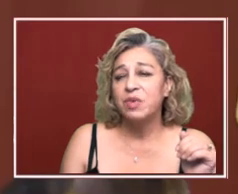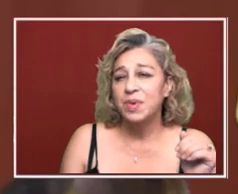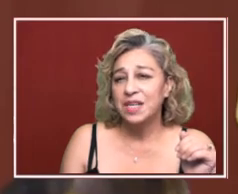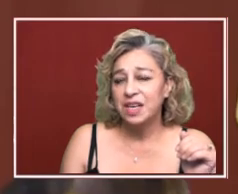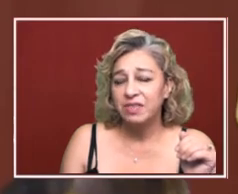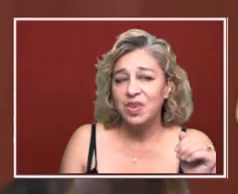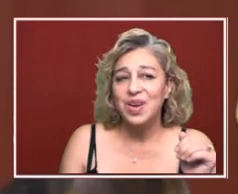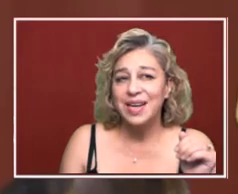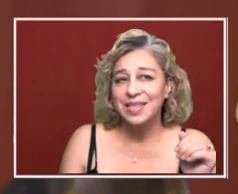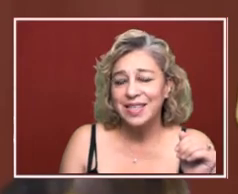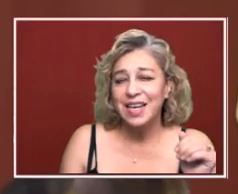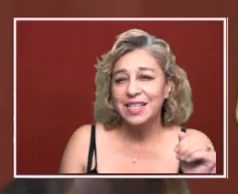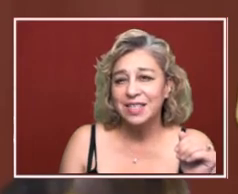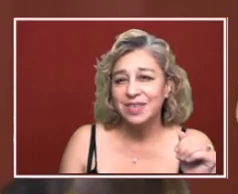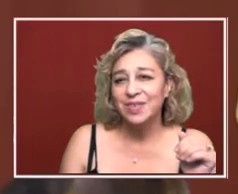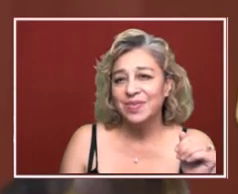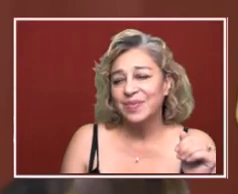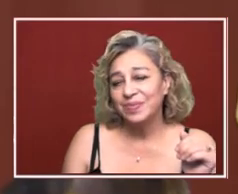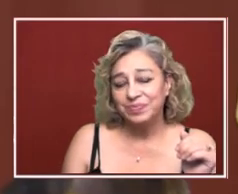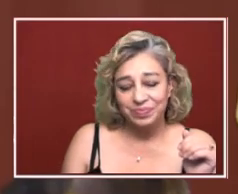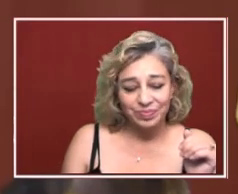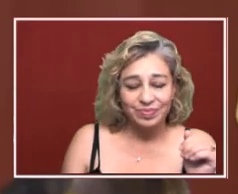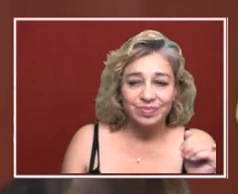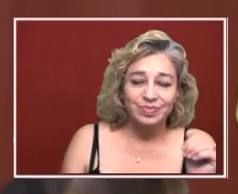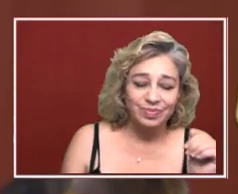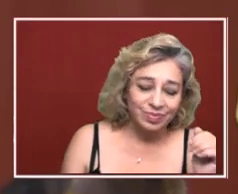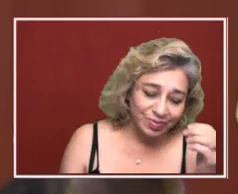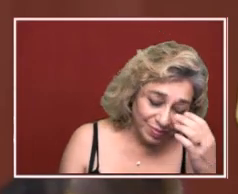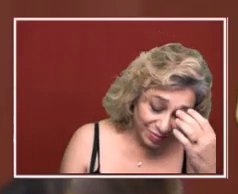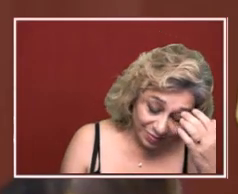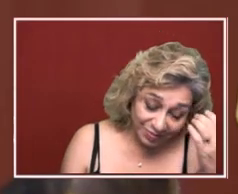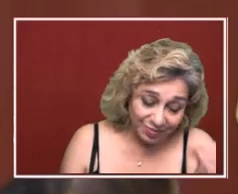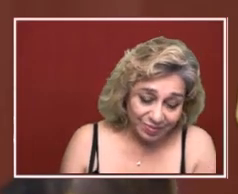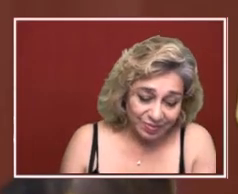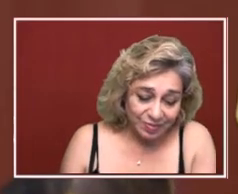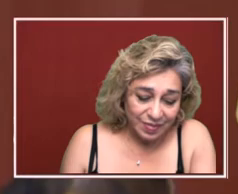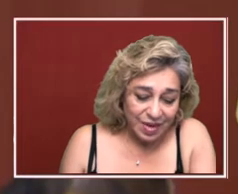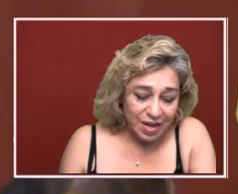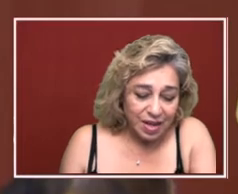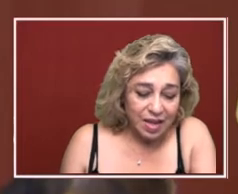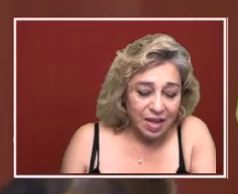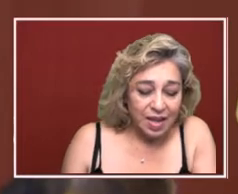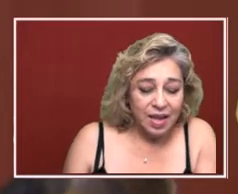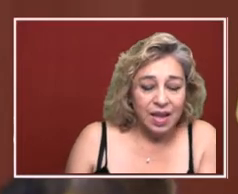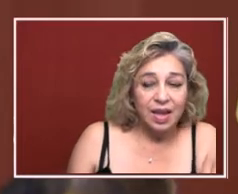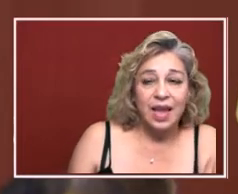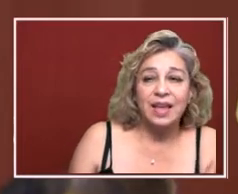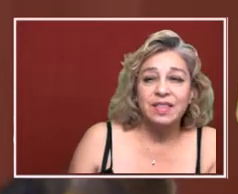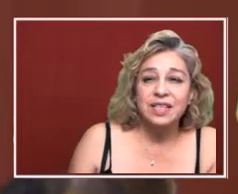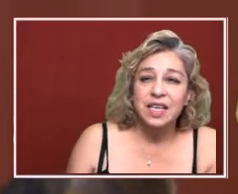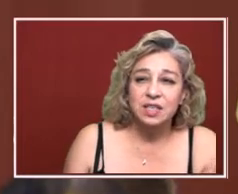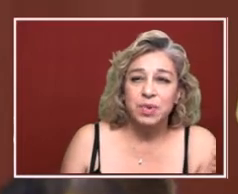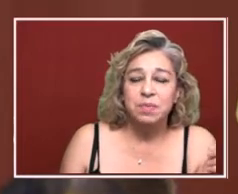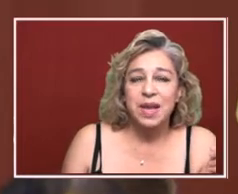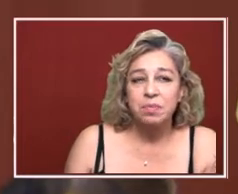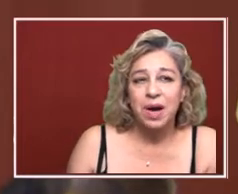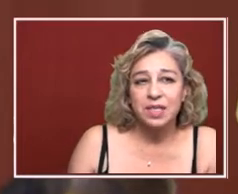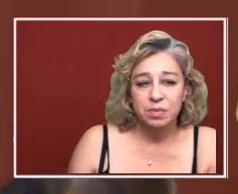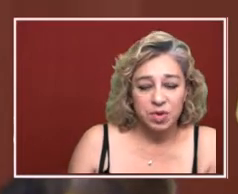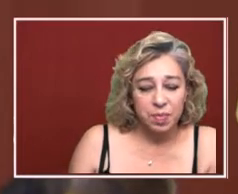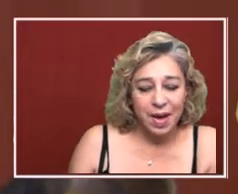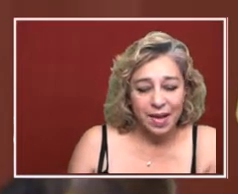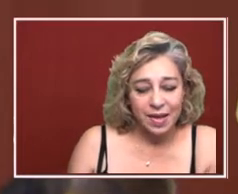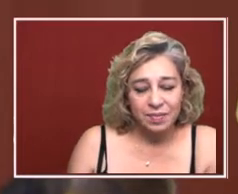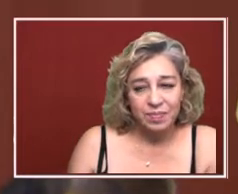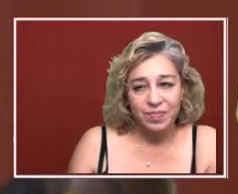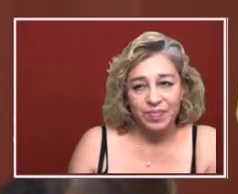the government of the United States. Esto ha sido posible por. And this has been made